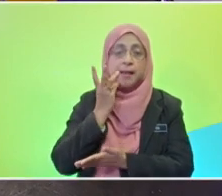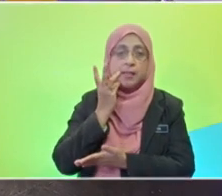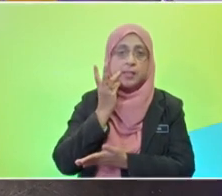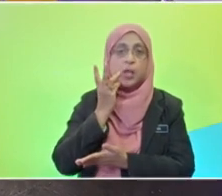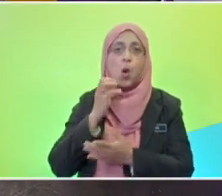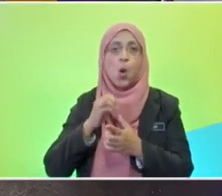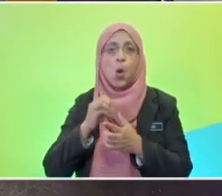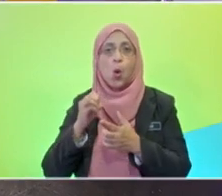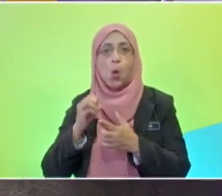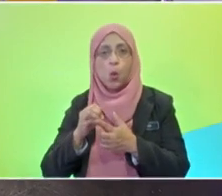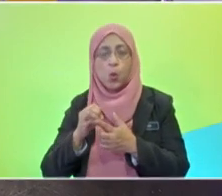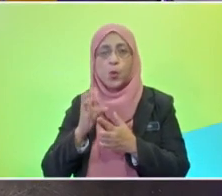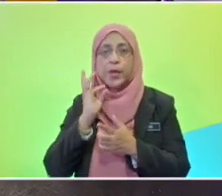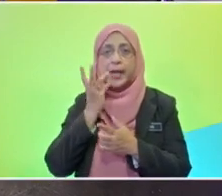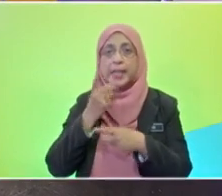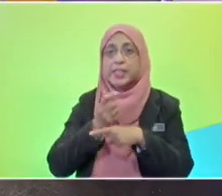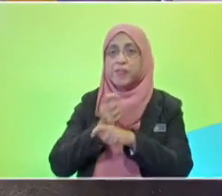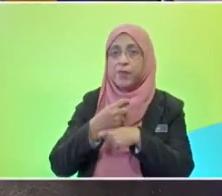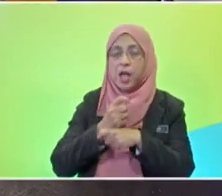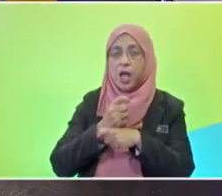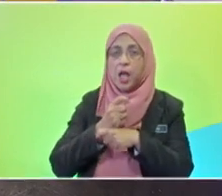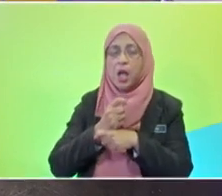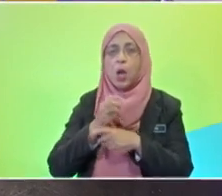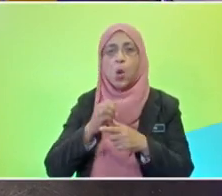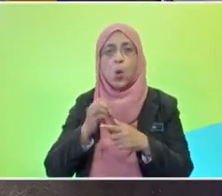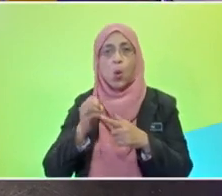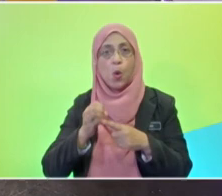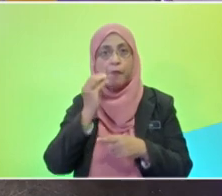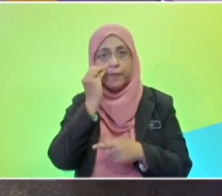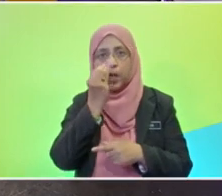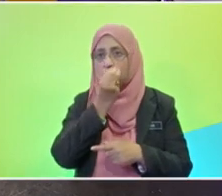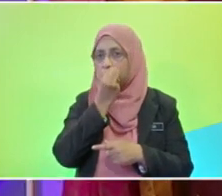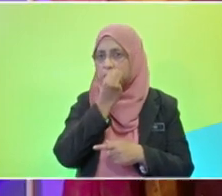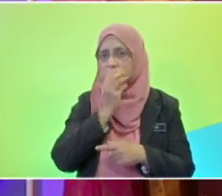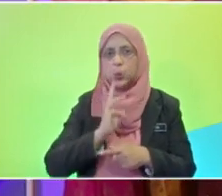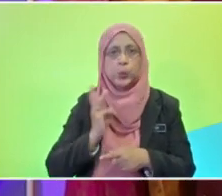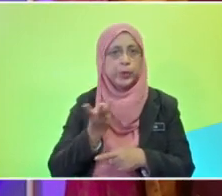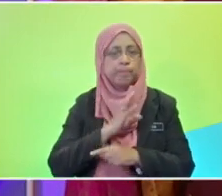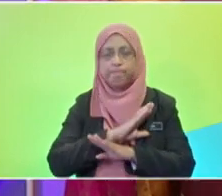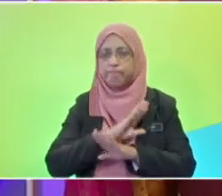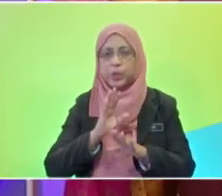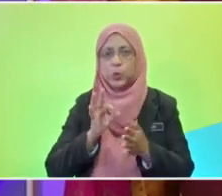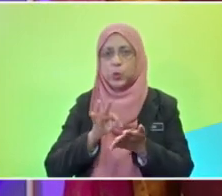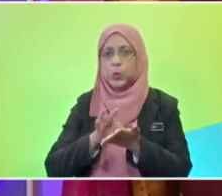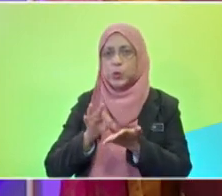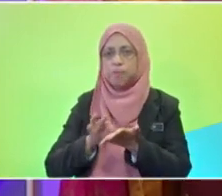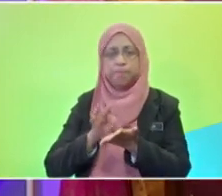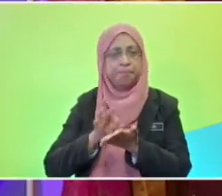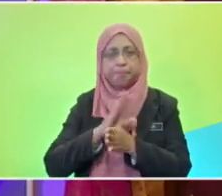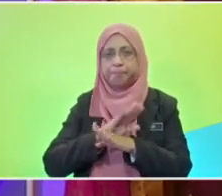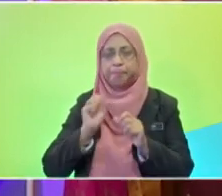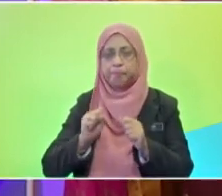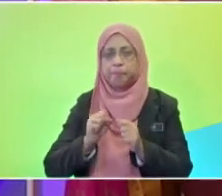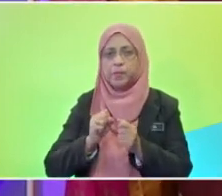and also column made of flowers. We don't use like other seeds. We don't use